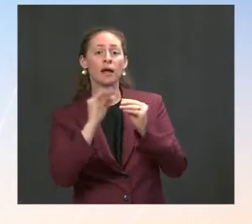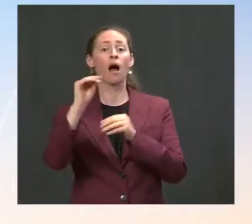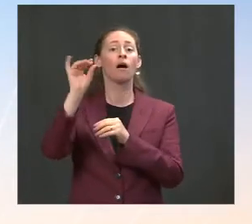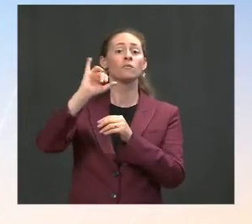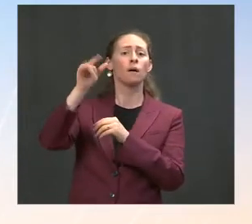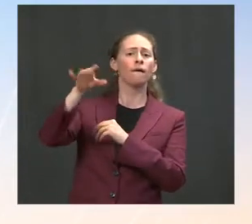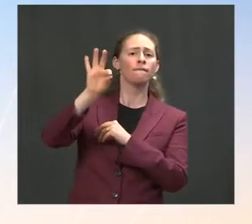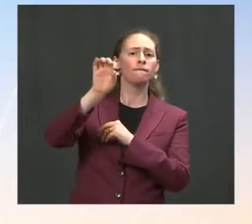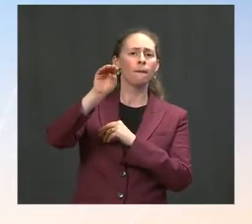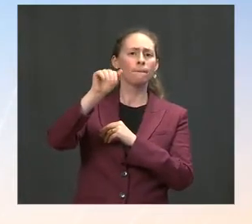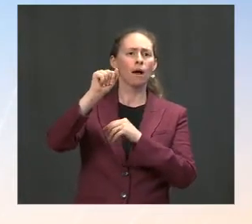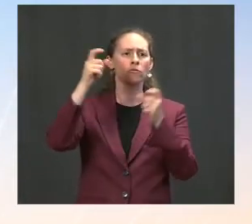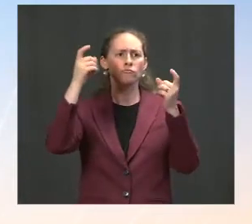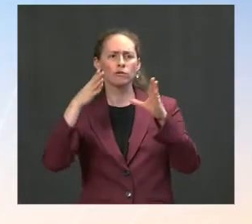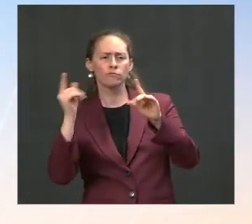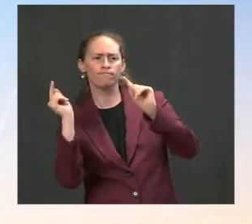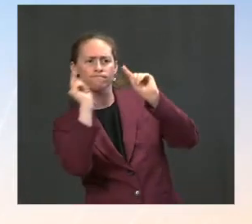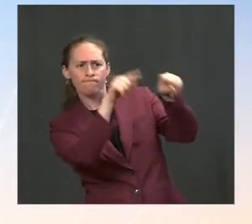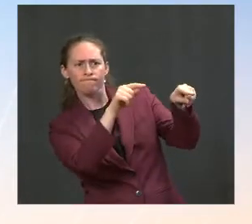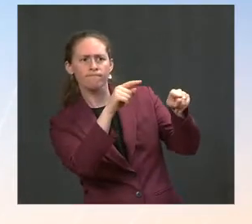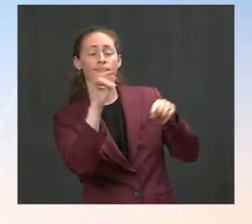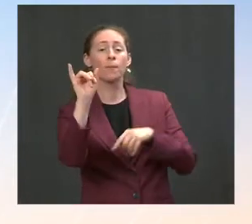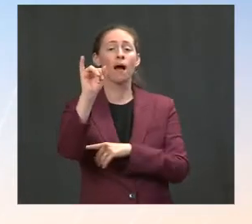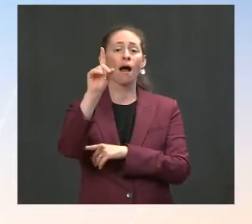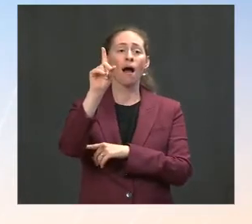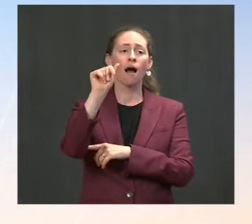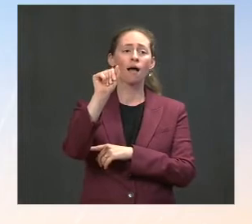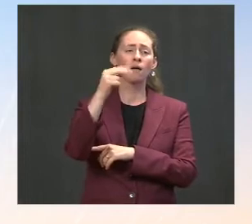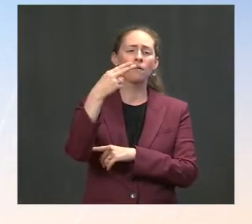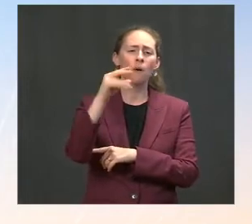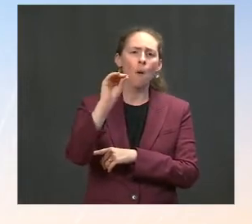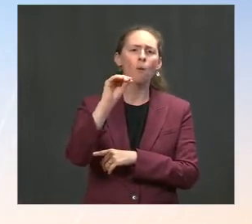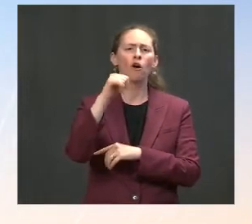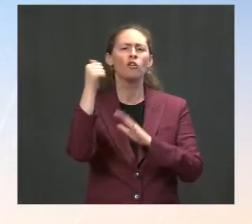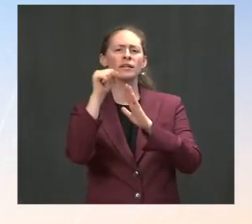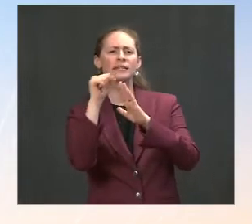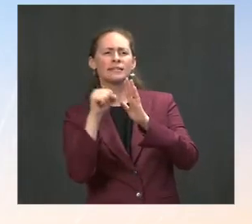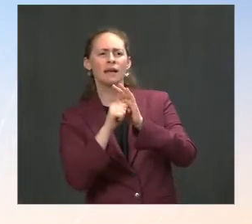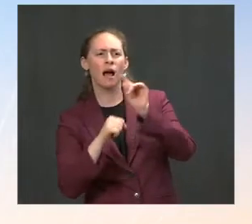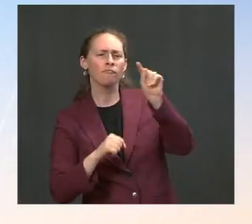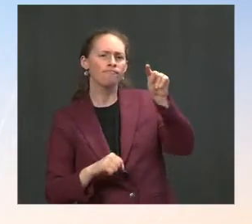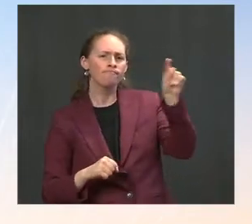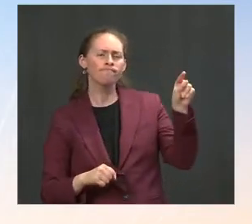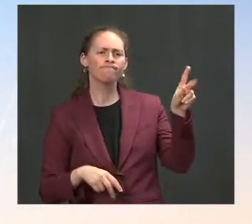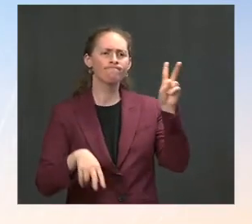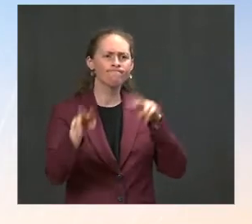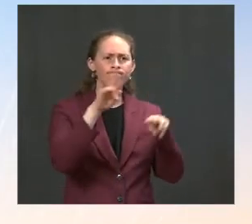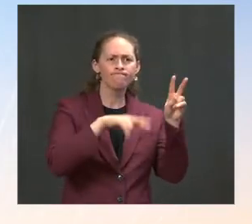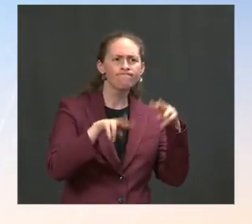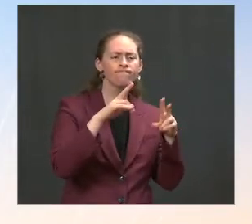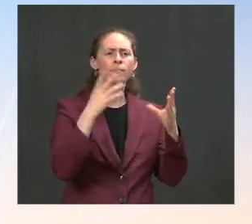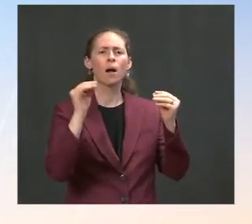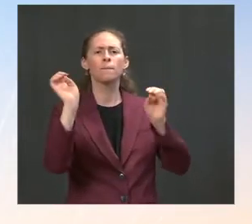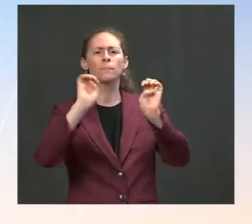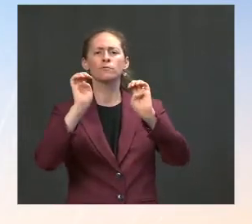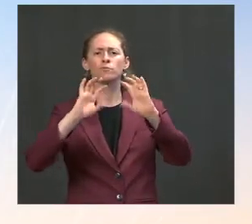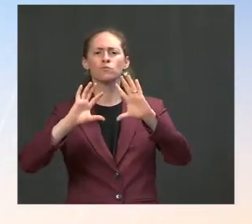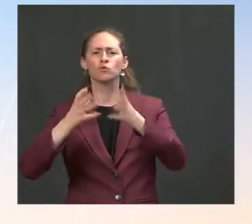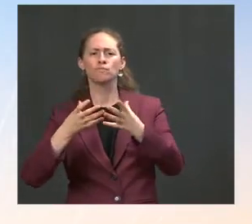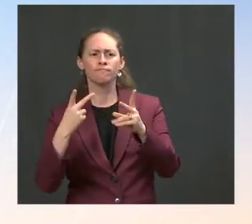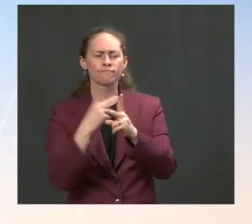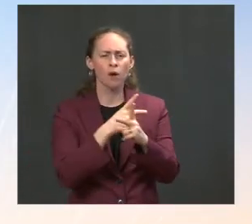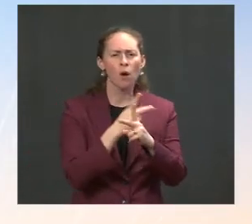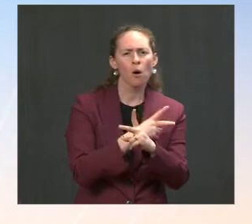Oregon, and California this week to meet with state, federal, and tribal partners and emergency groups about the worsening wildfire situation, to